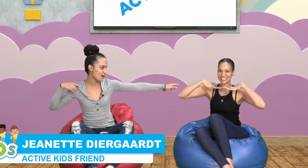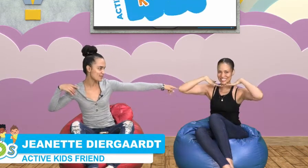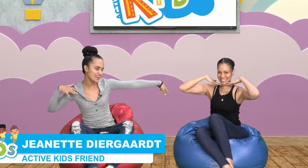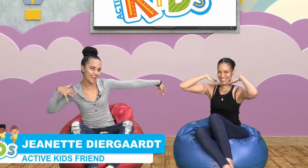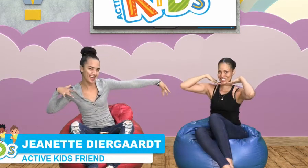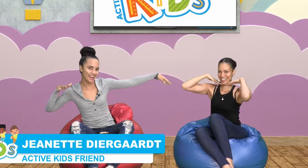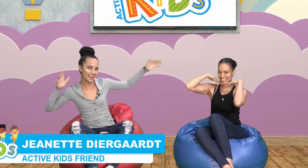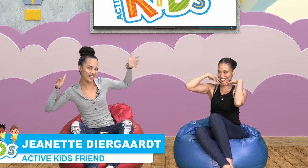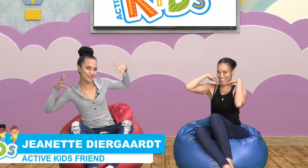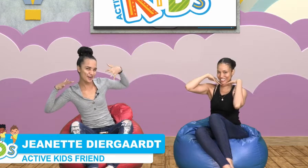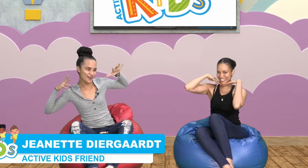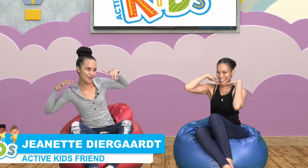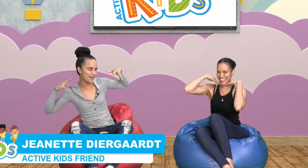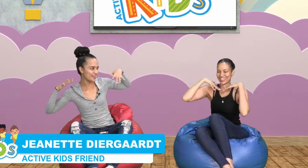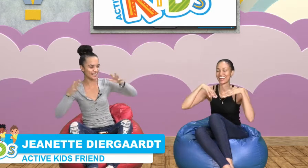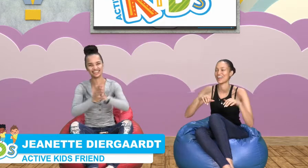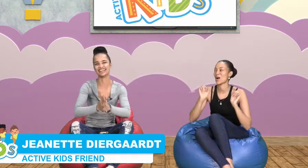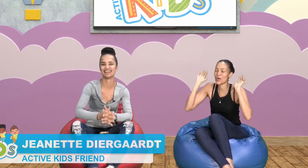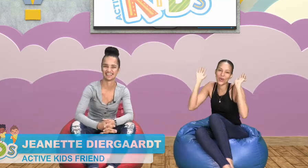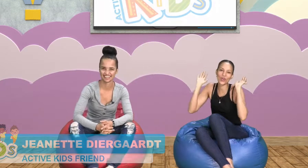and Monique.